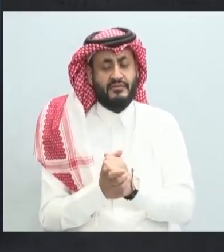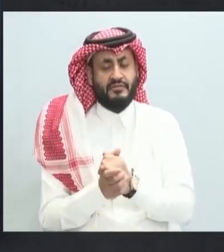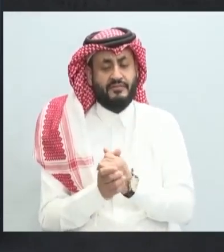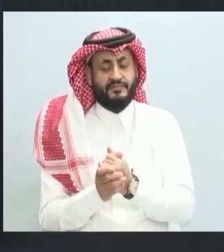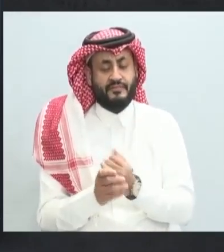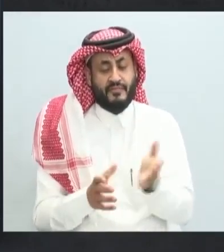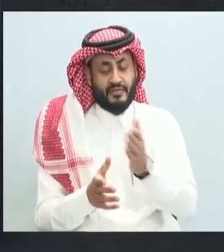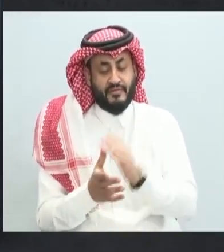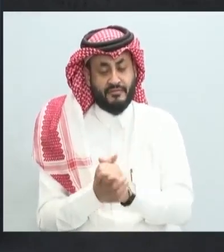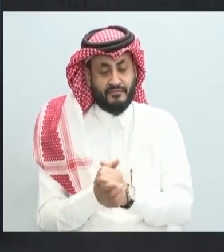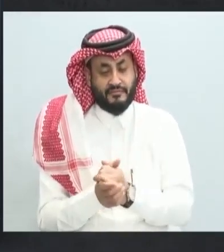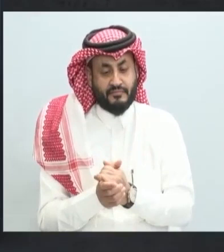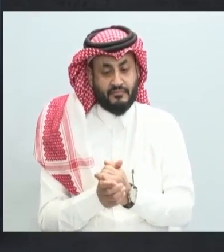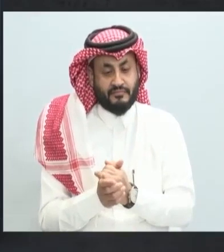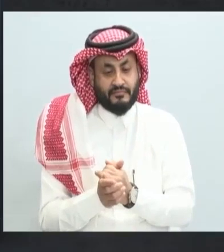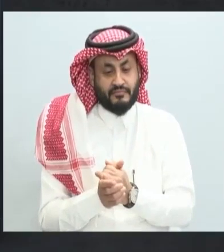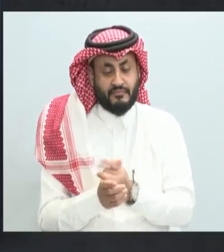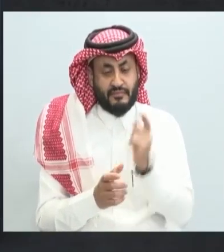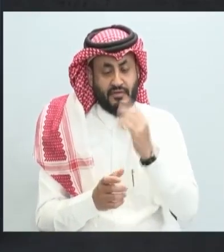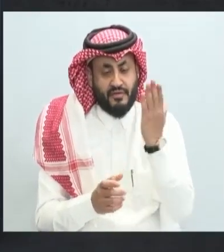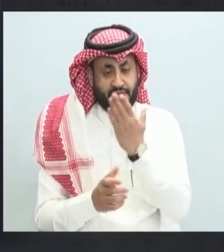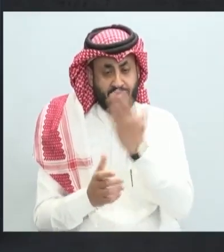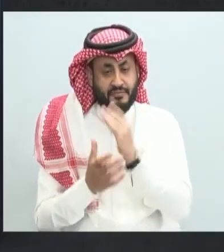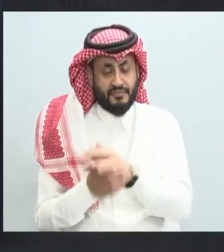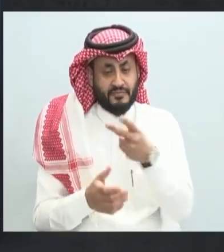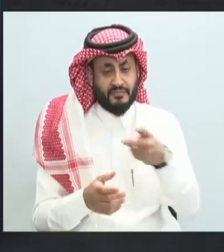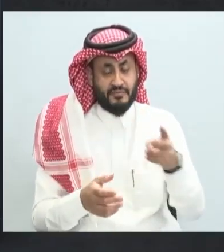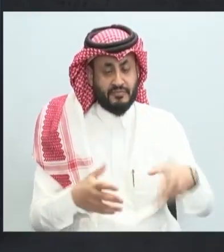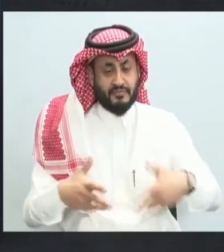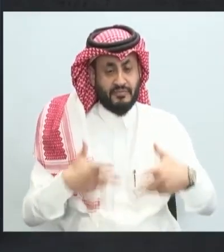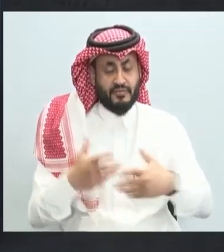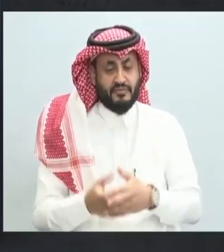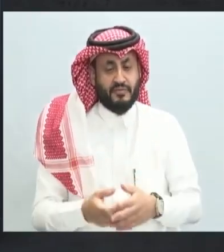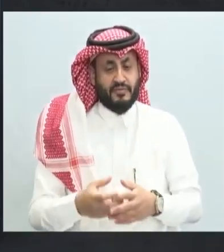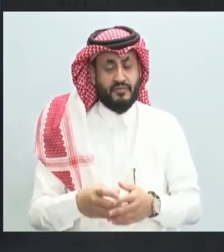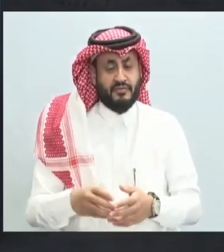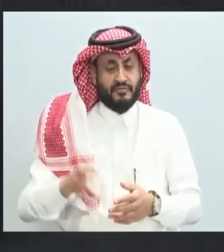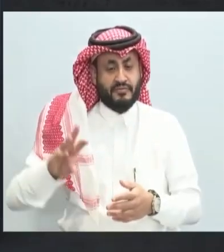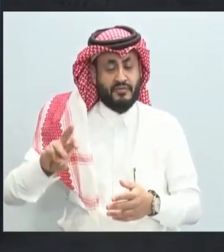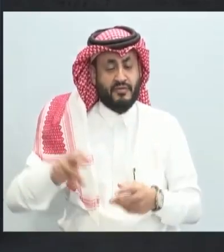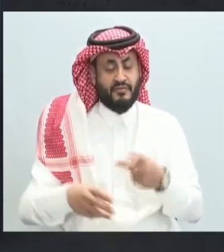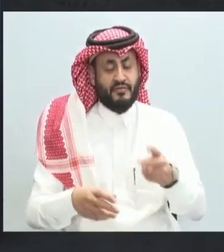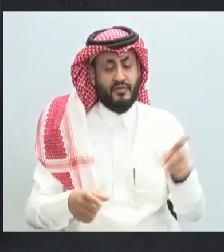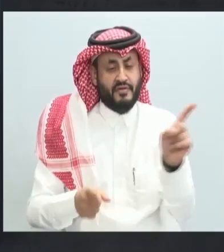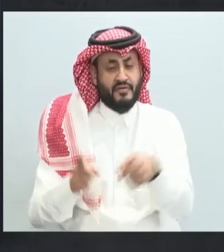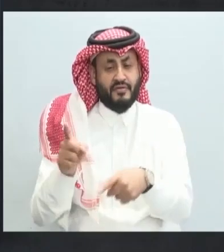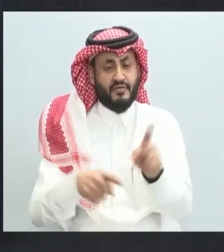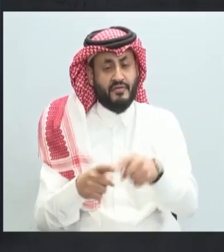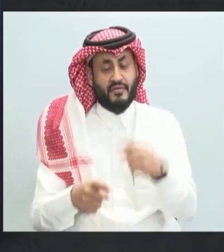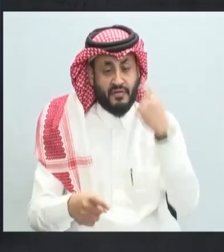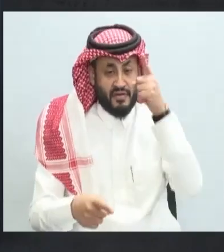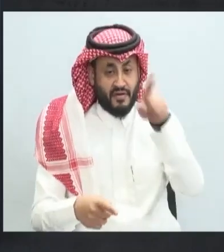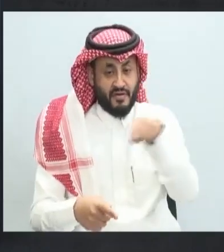we did read the different feelings, six different feelings, and we matched them with the